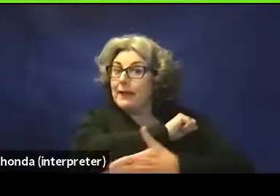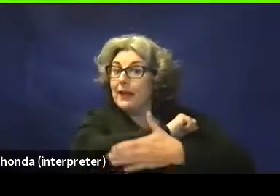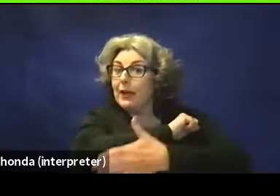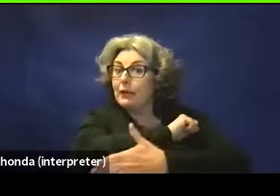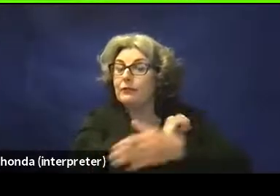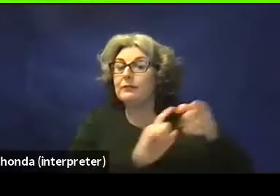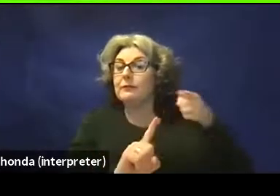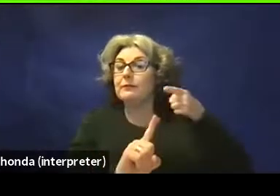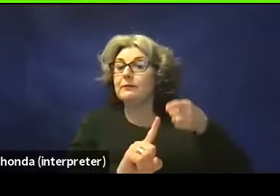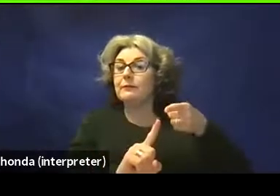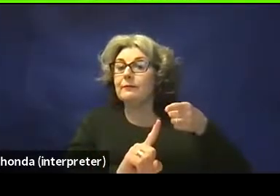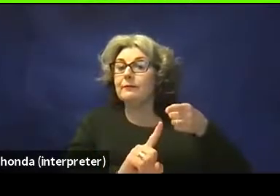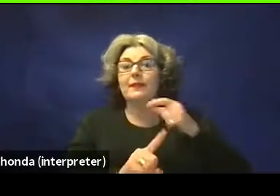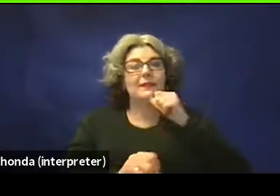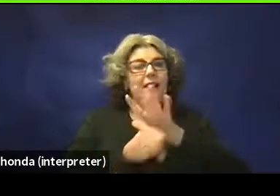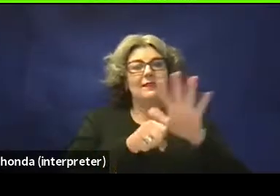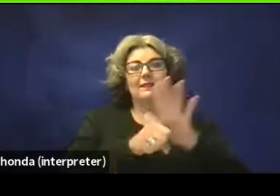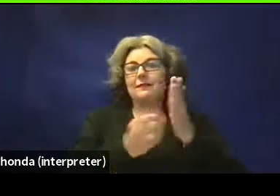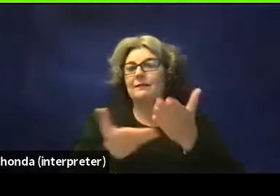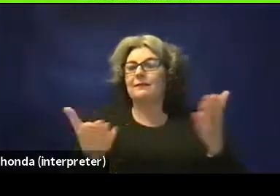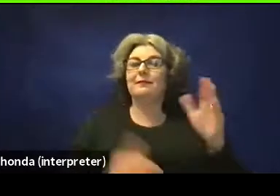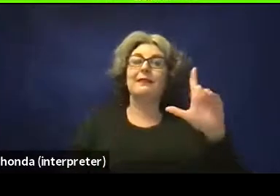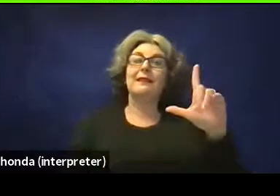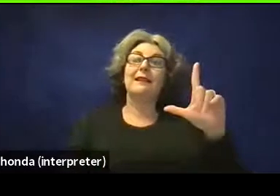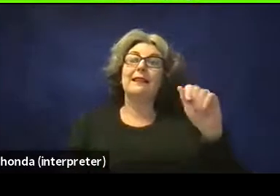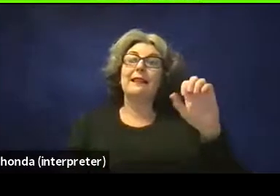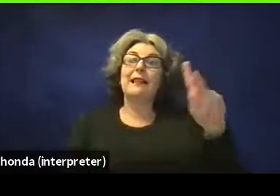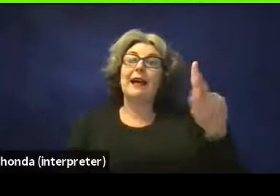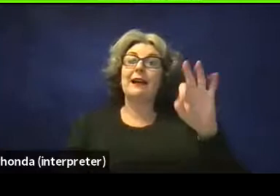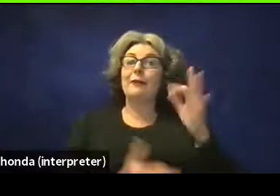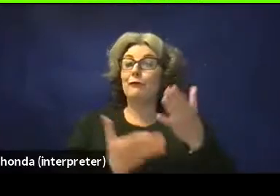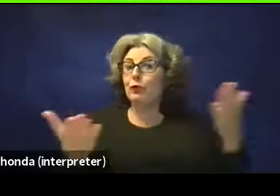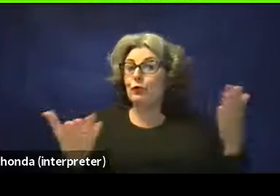down to lack of resources and poverty. Thanks.